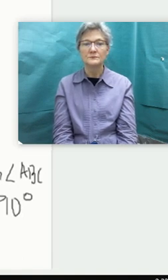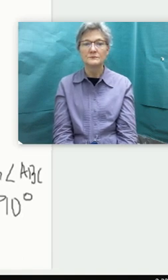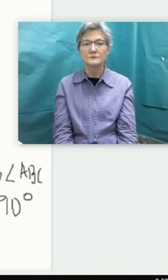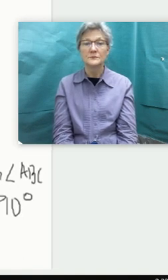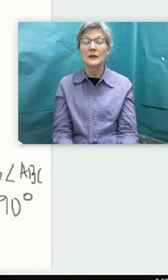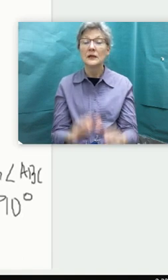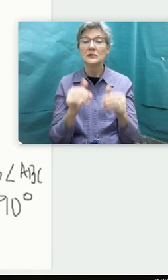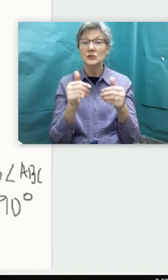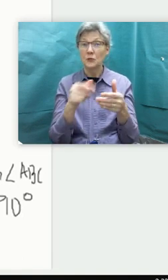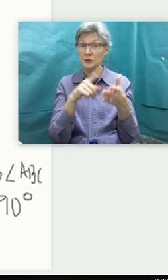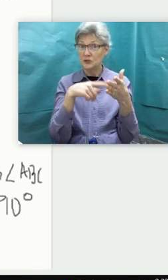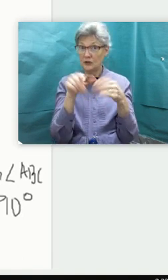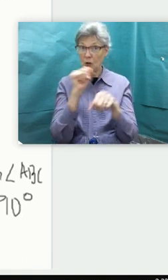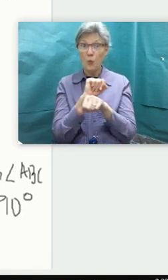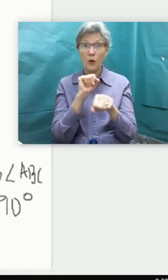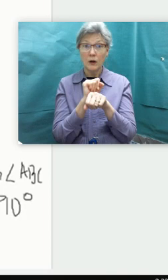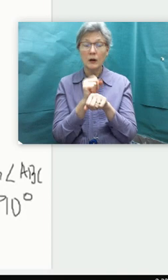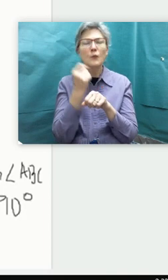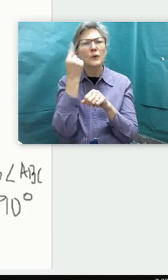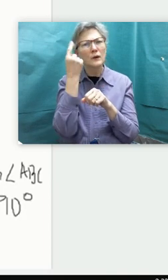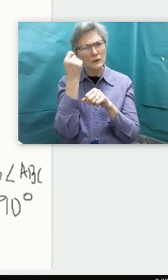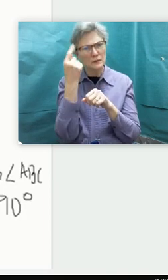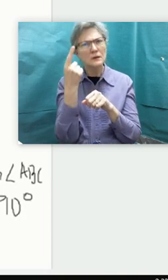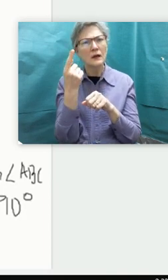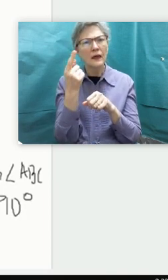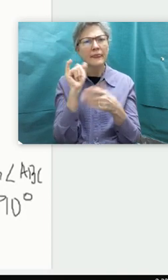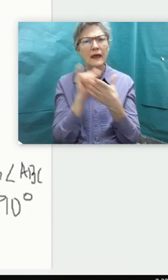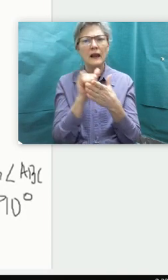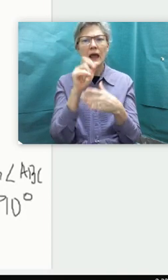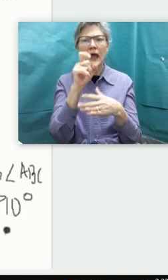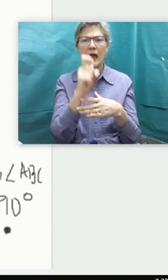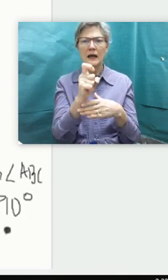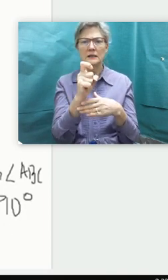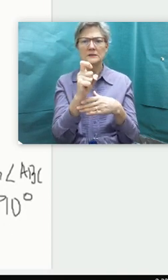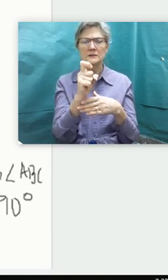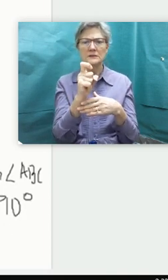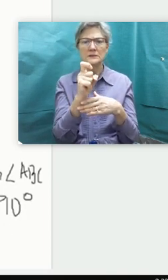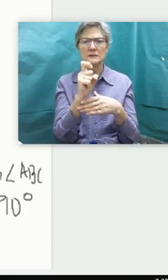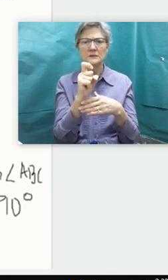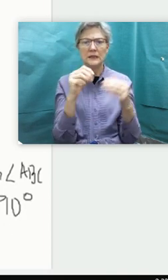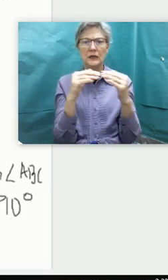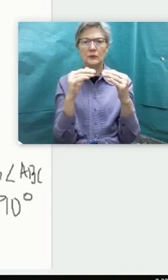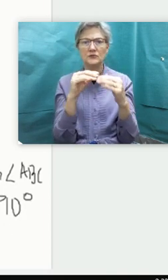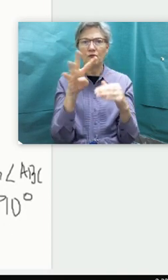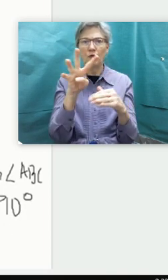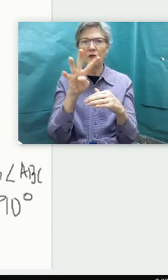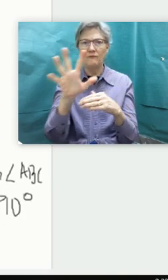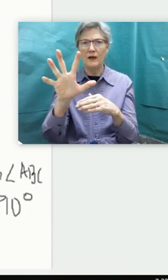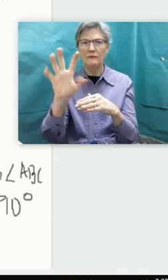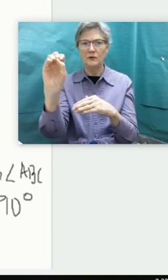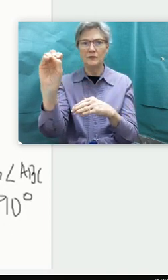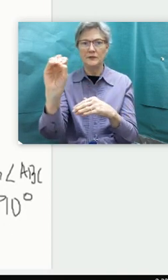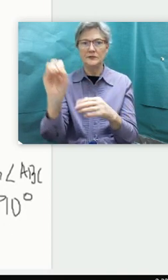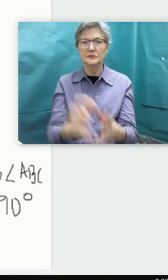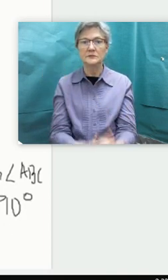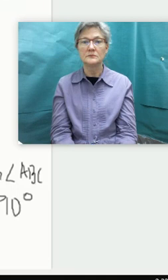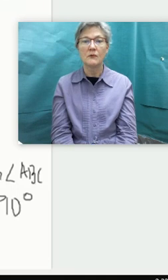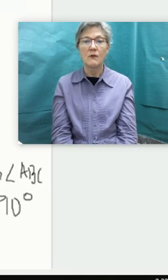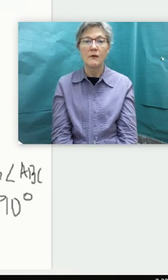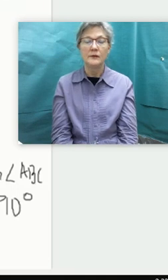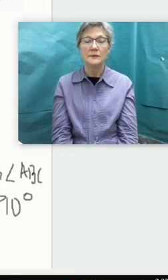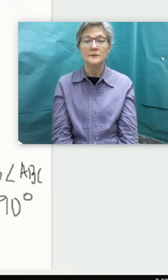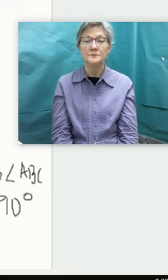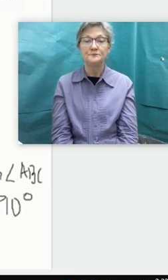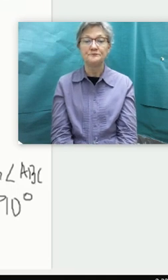So we double checked our work and we realized that X equals 45 degrees. Can't forget